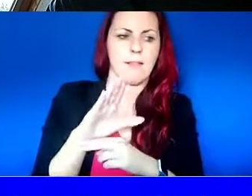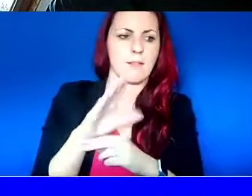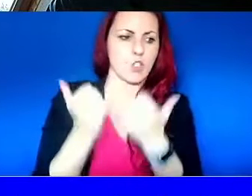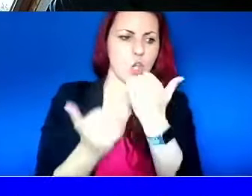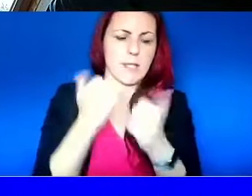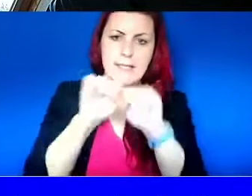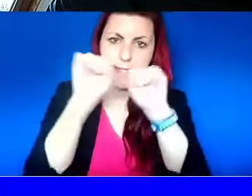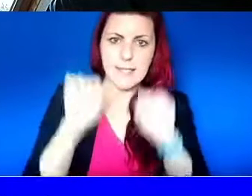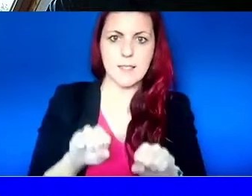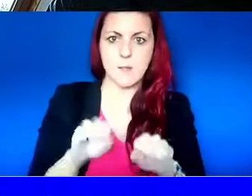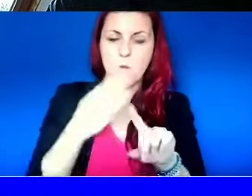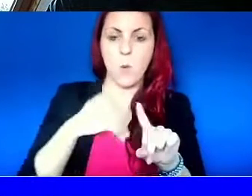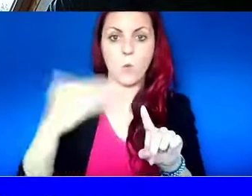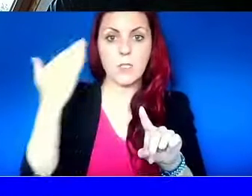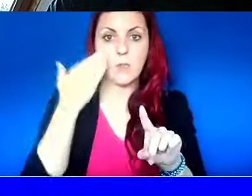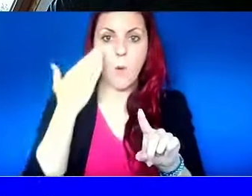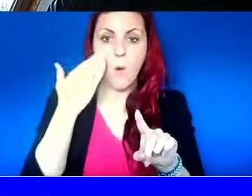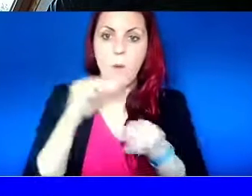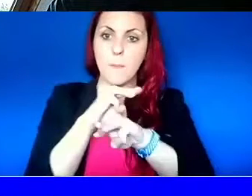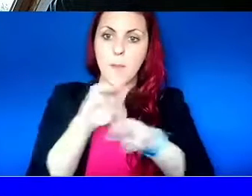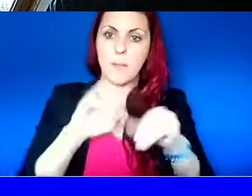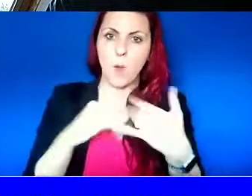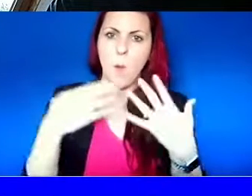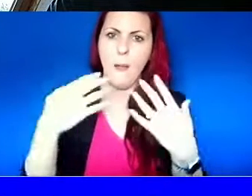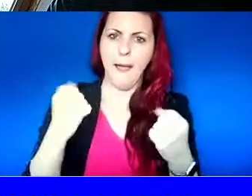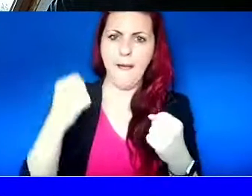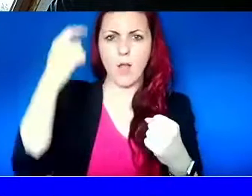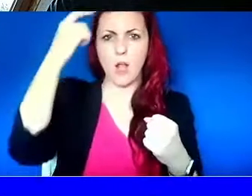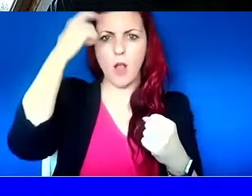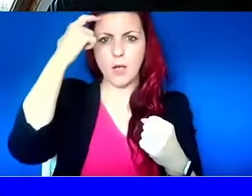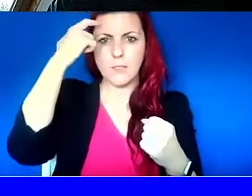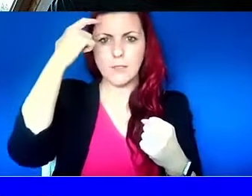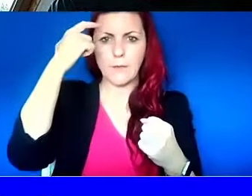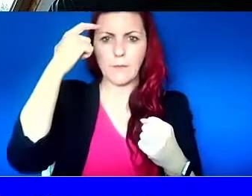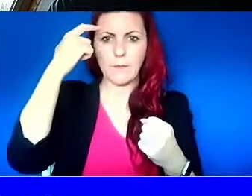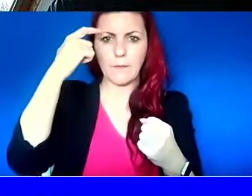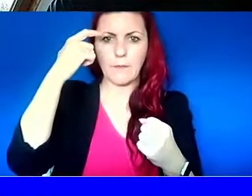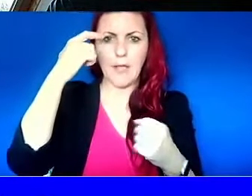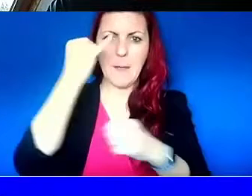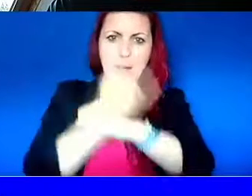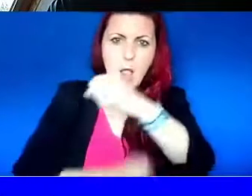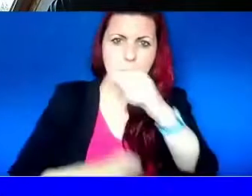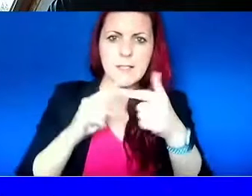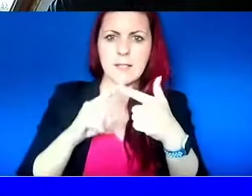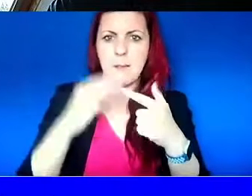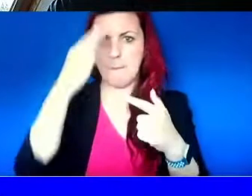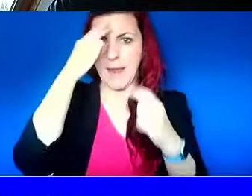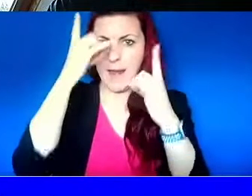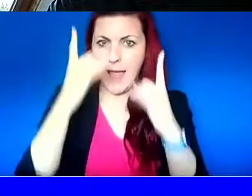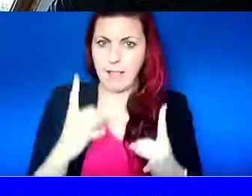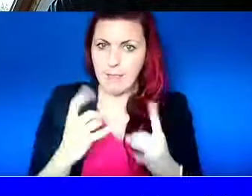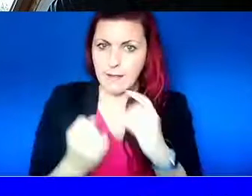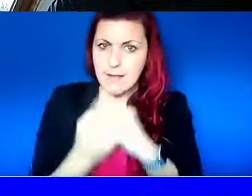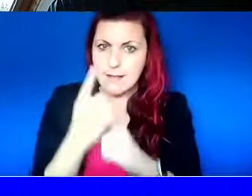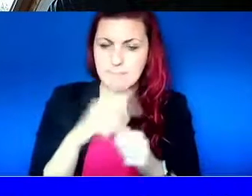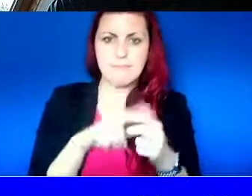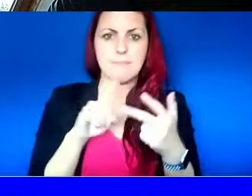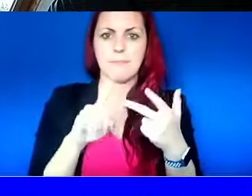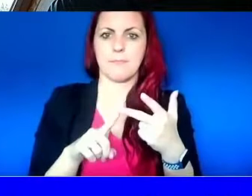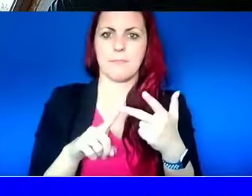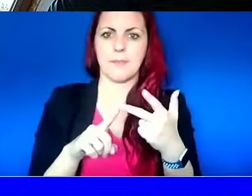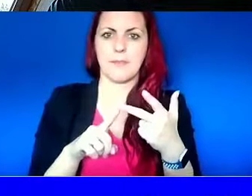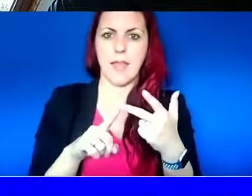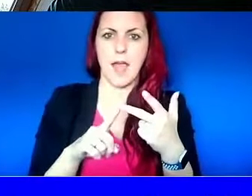we know that people with cognitive impairments, mental health conditions, and